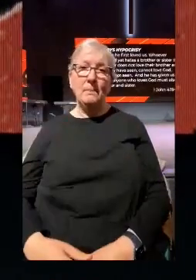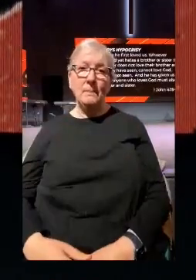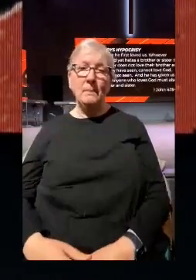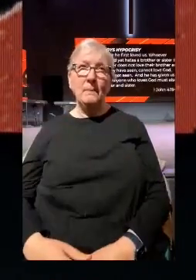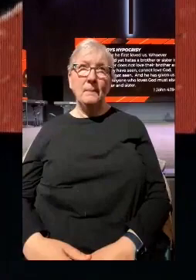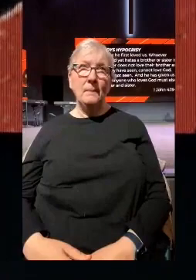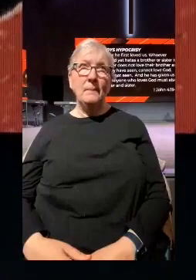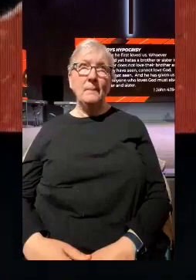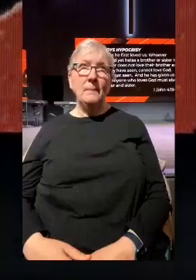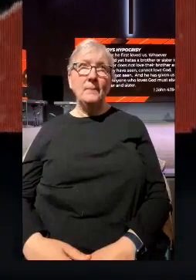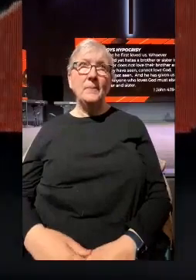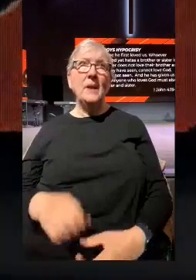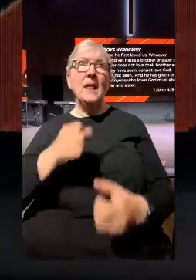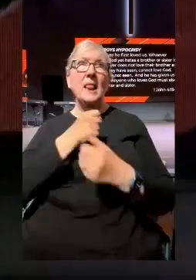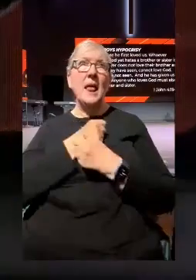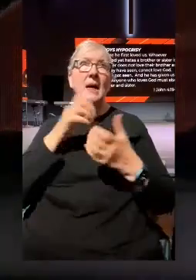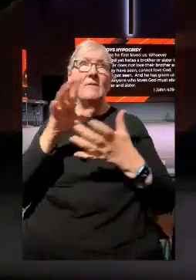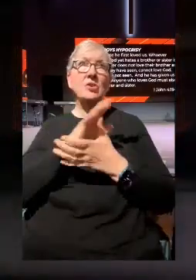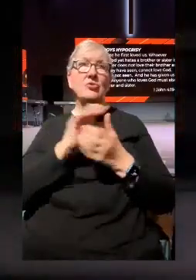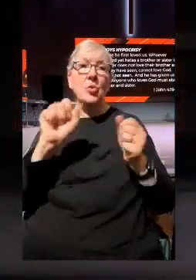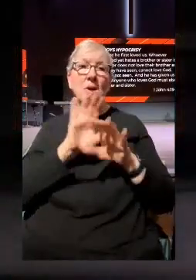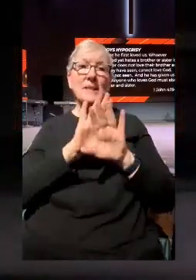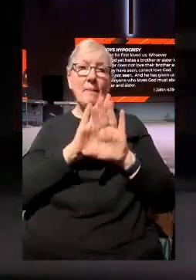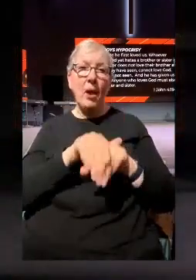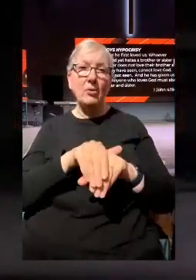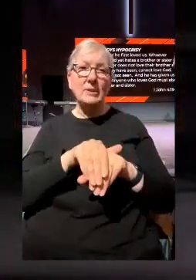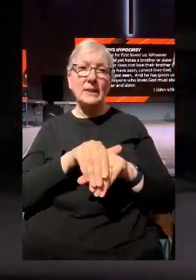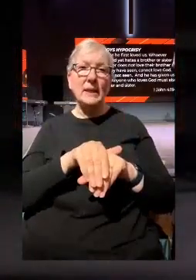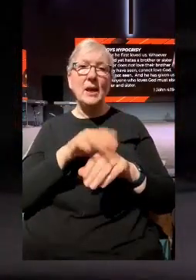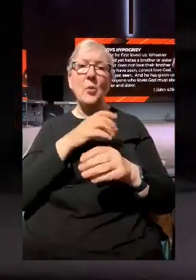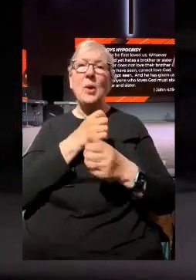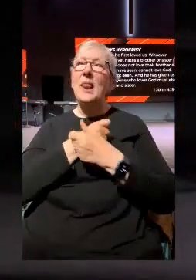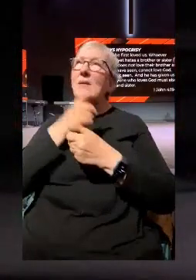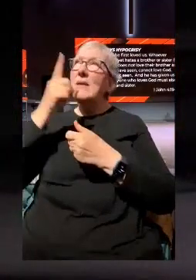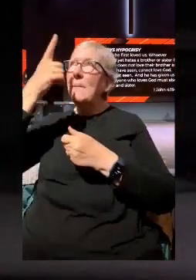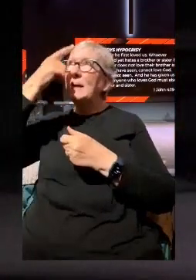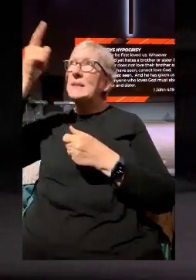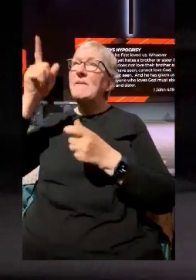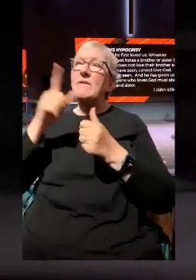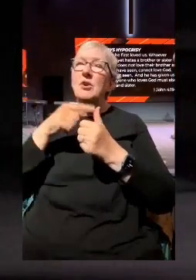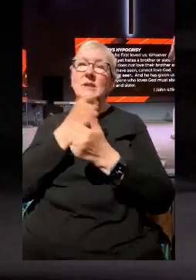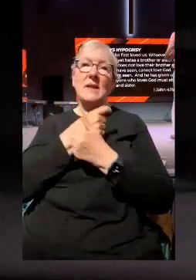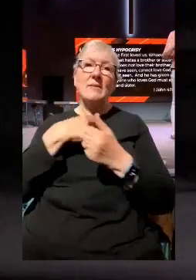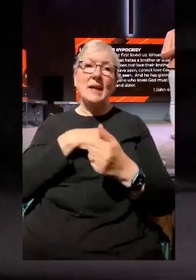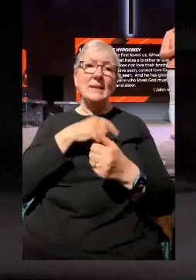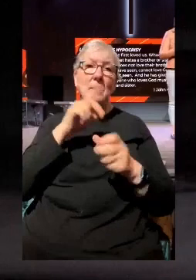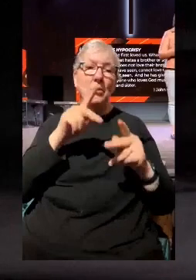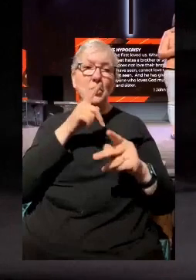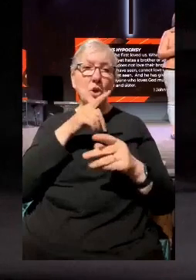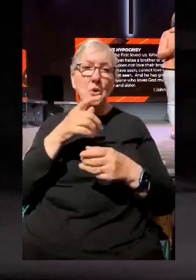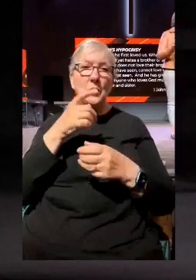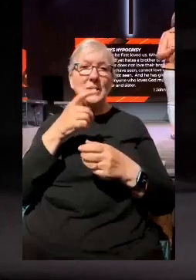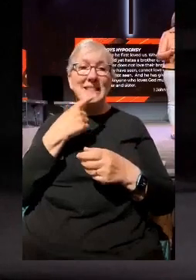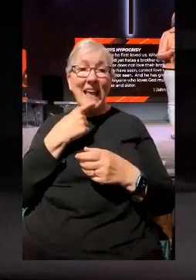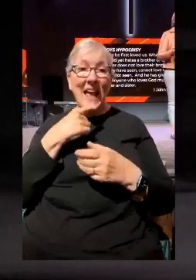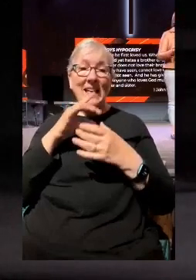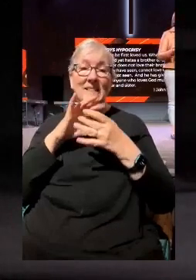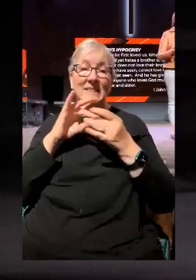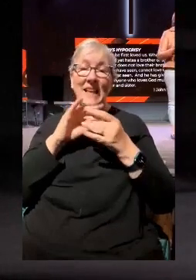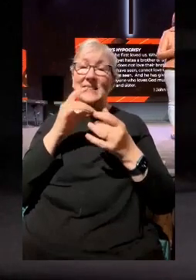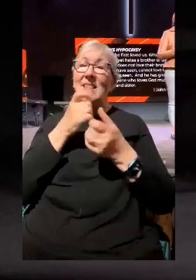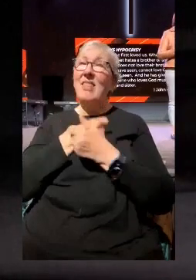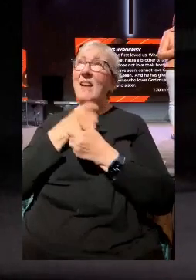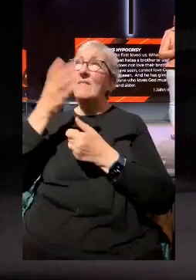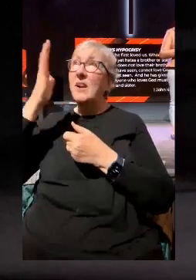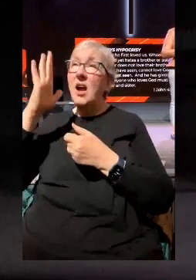Love destroys hypocrisy. We love because he first loved us. Whoever claims to love God yet hates a brother or sister is a liar. For